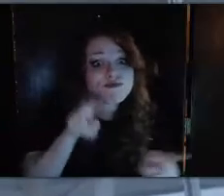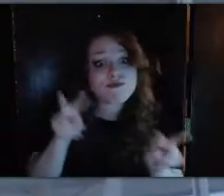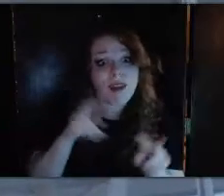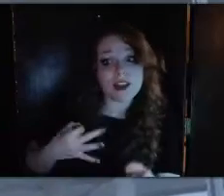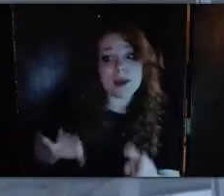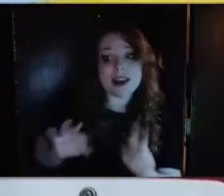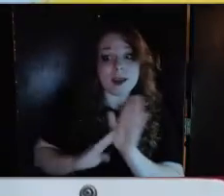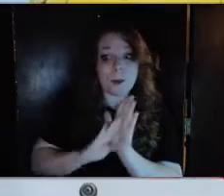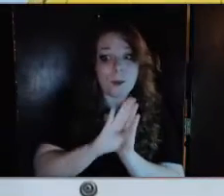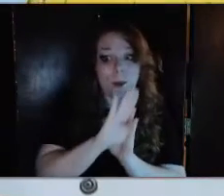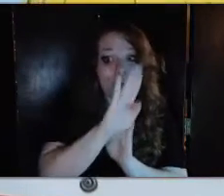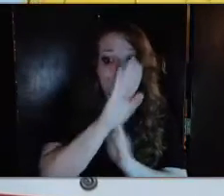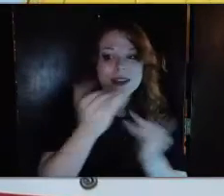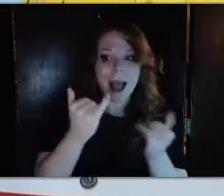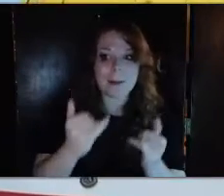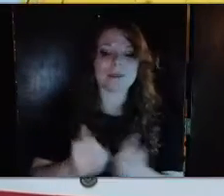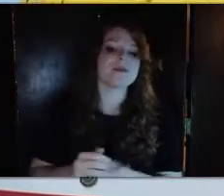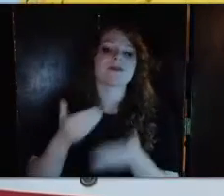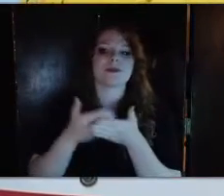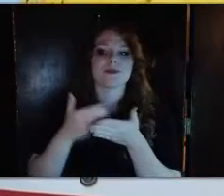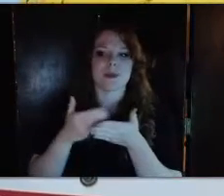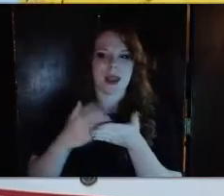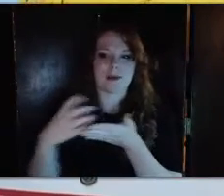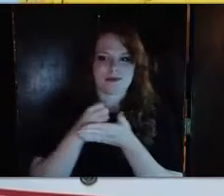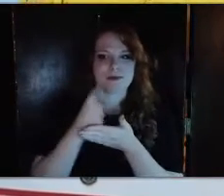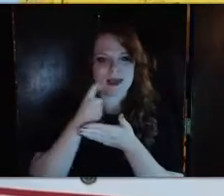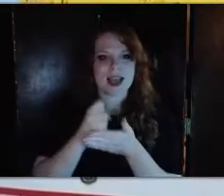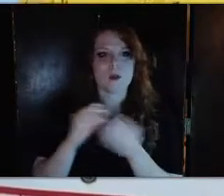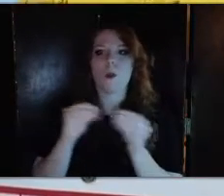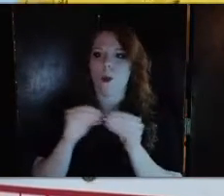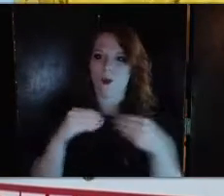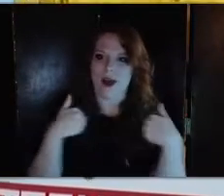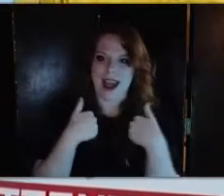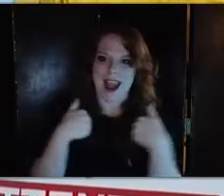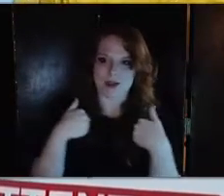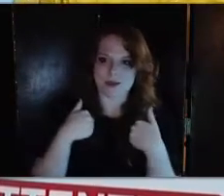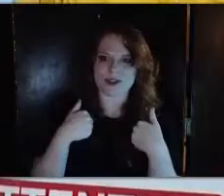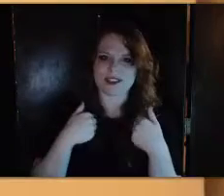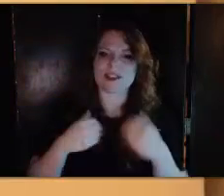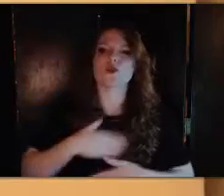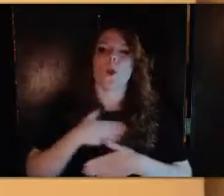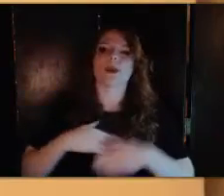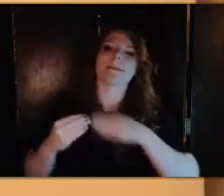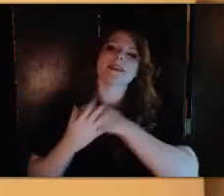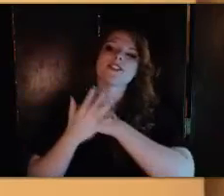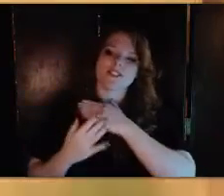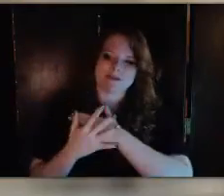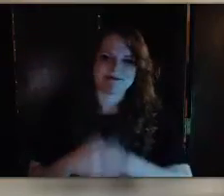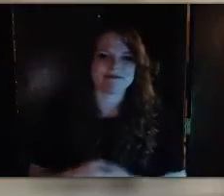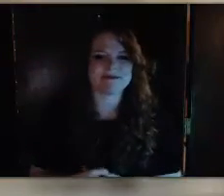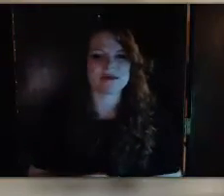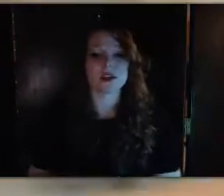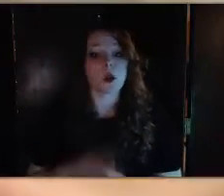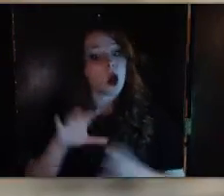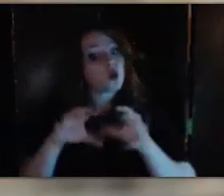from seal watchers. Their income has increased thanks to the sea animals enjoying the beaches. With our environment in mind, a